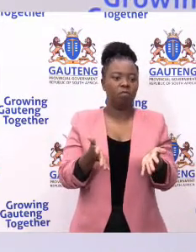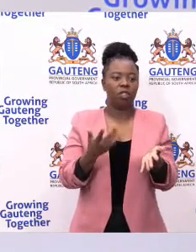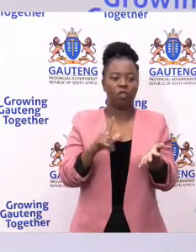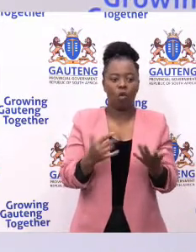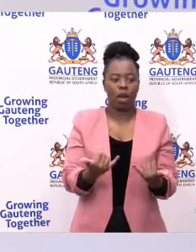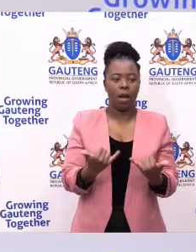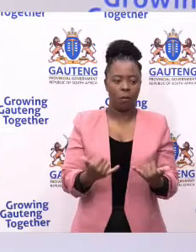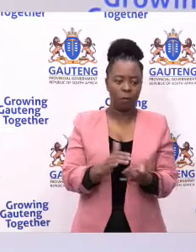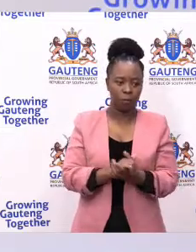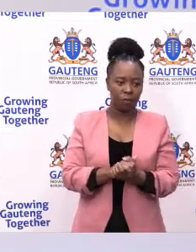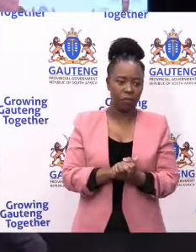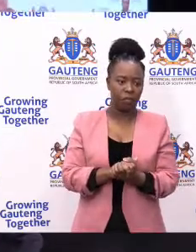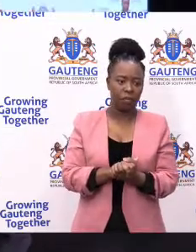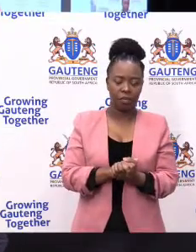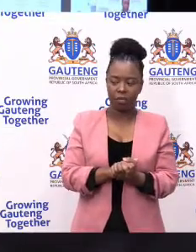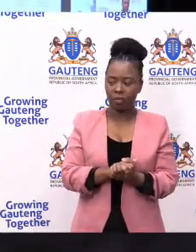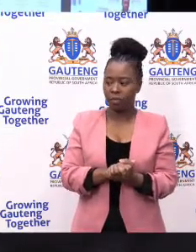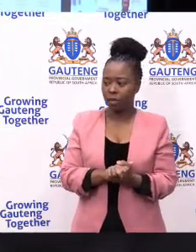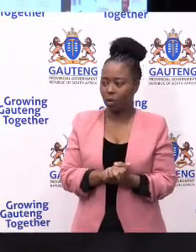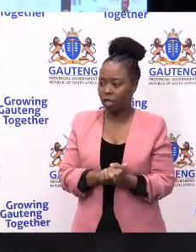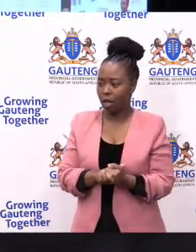now.